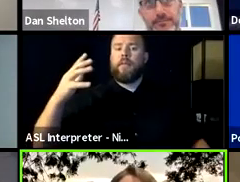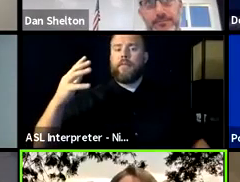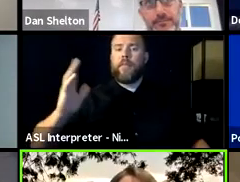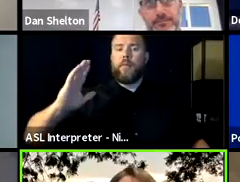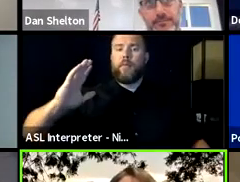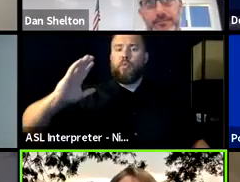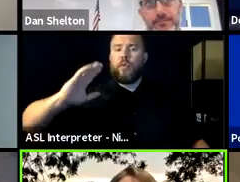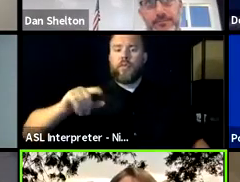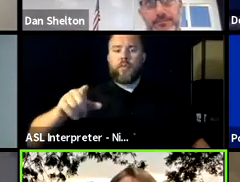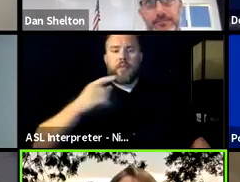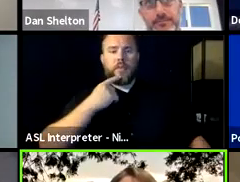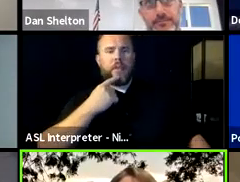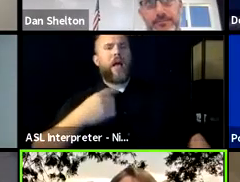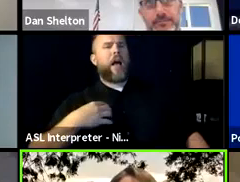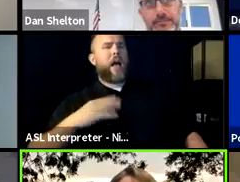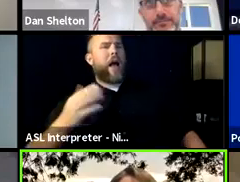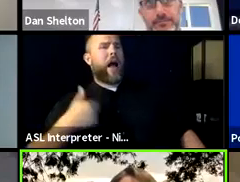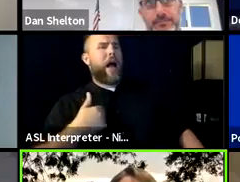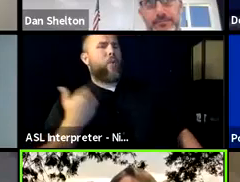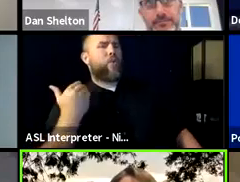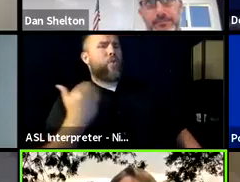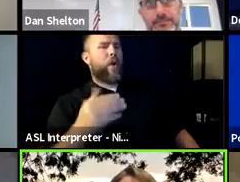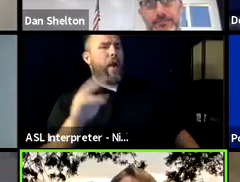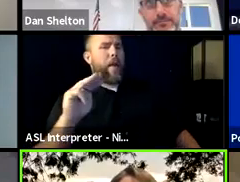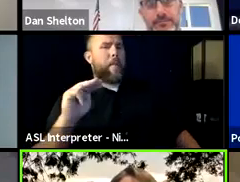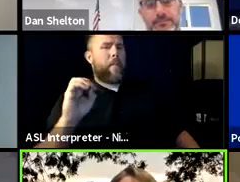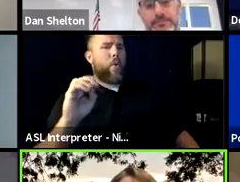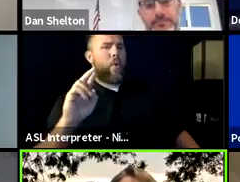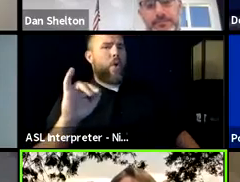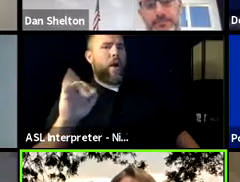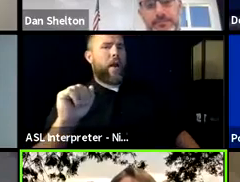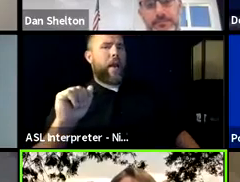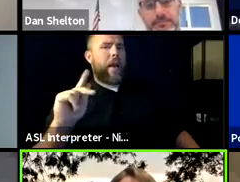I can try my hand at the legislative committee. All right.